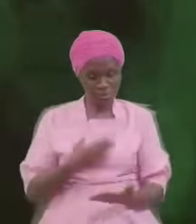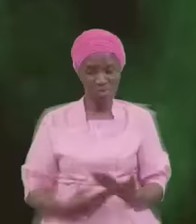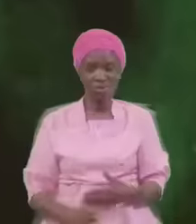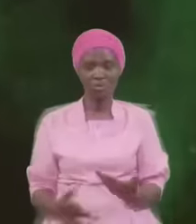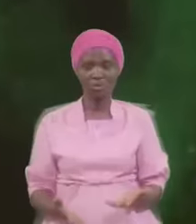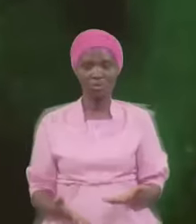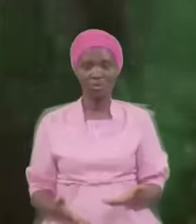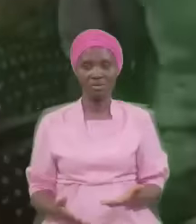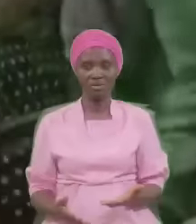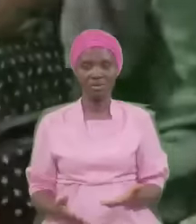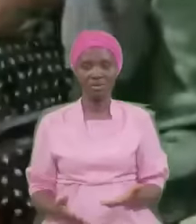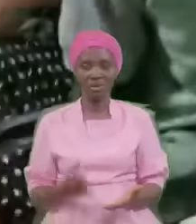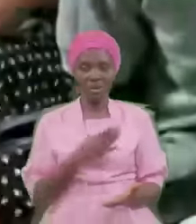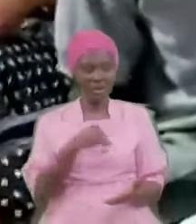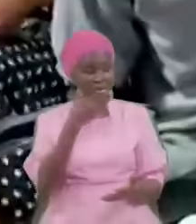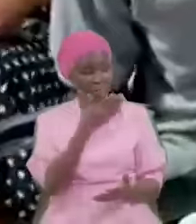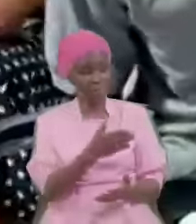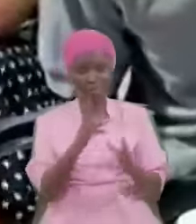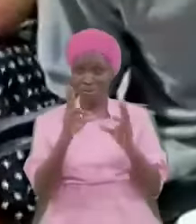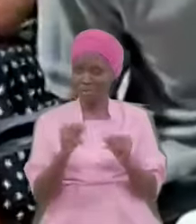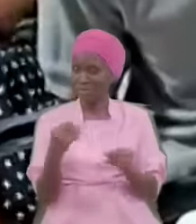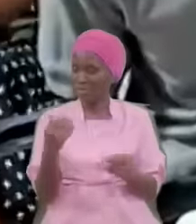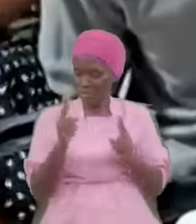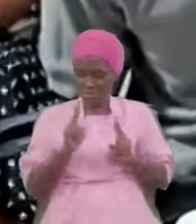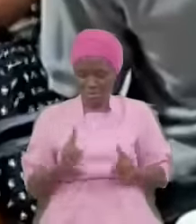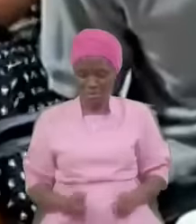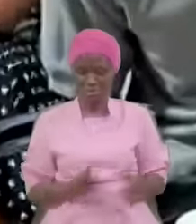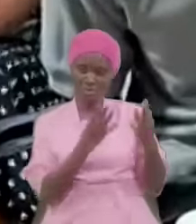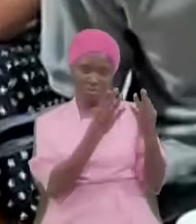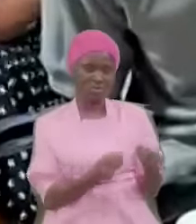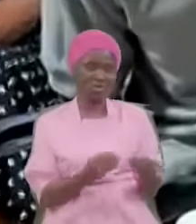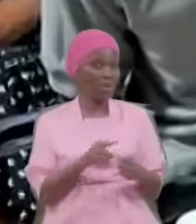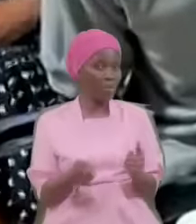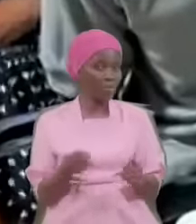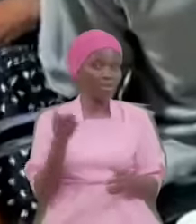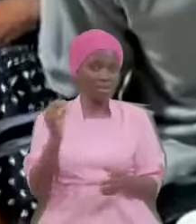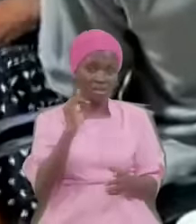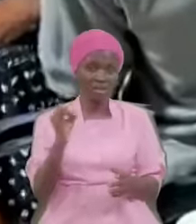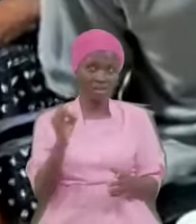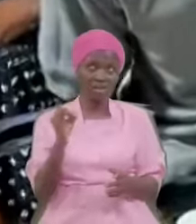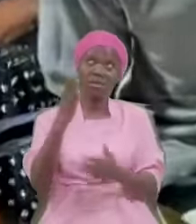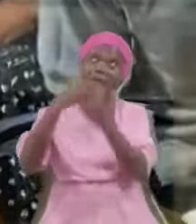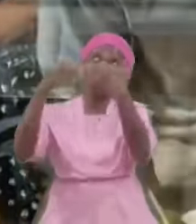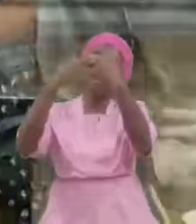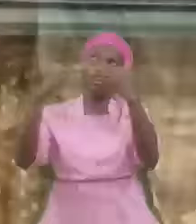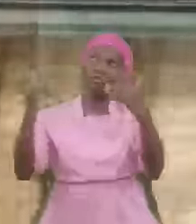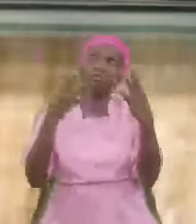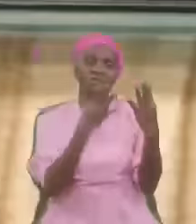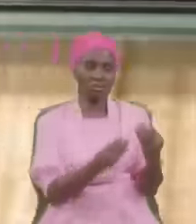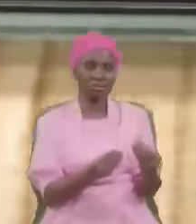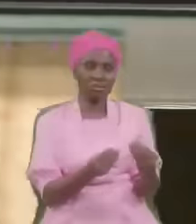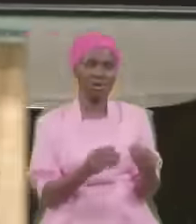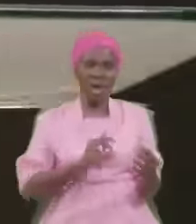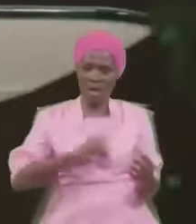no human solution, but there's a heavenly solution. I said, there's a